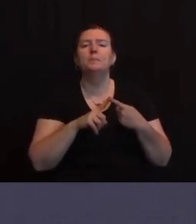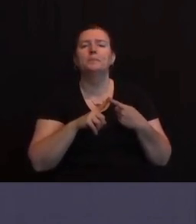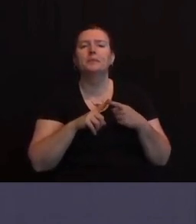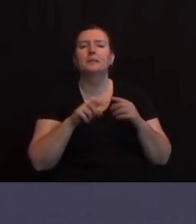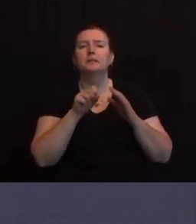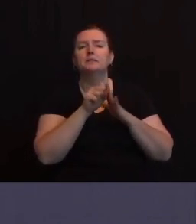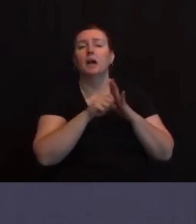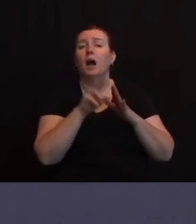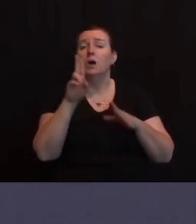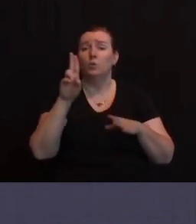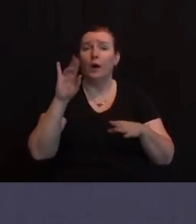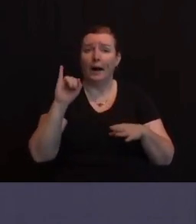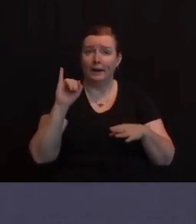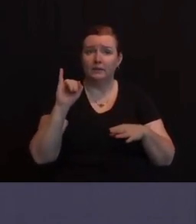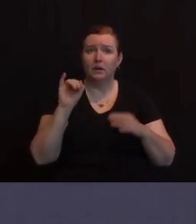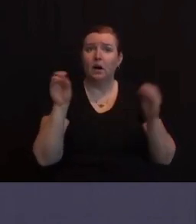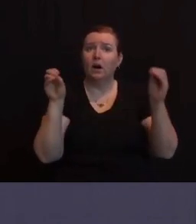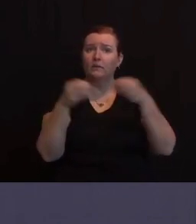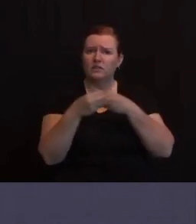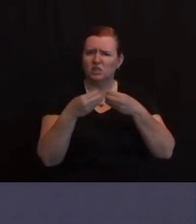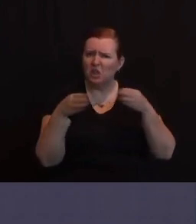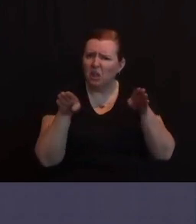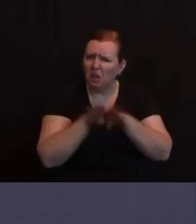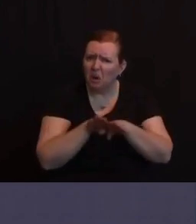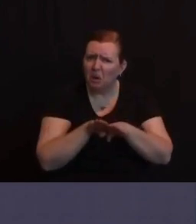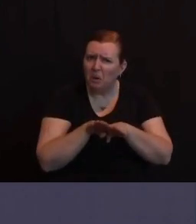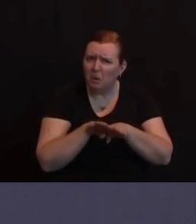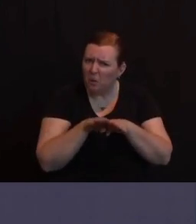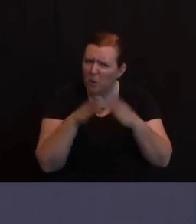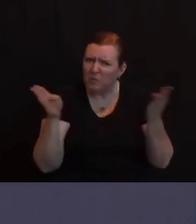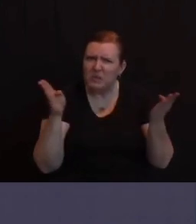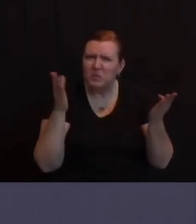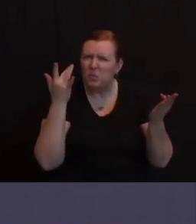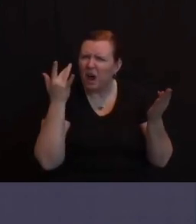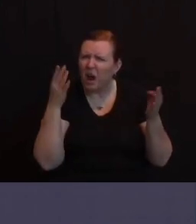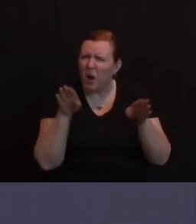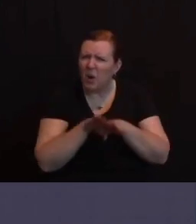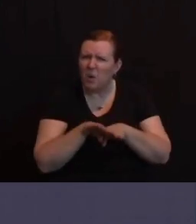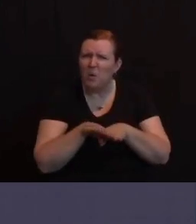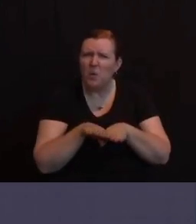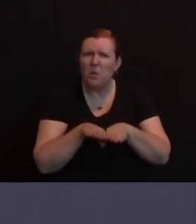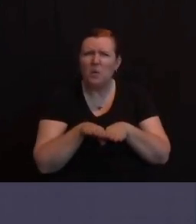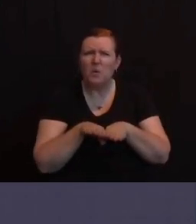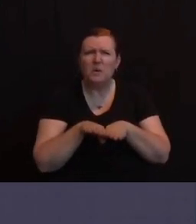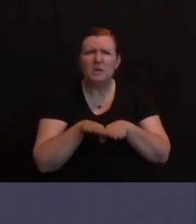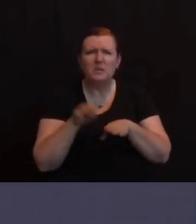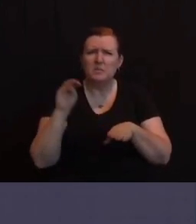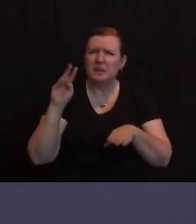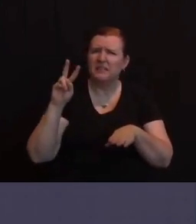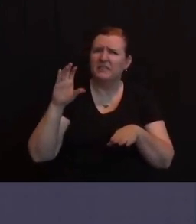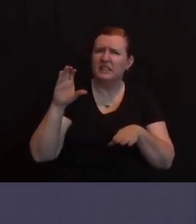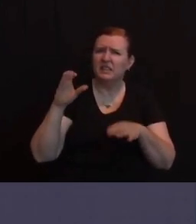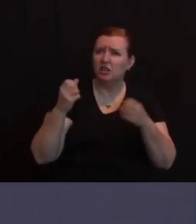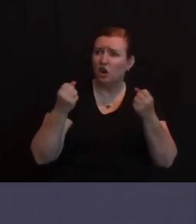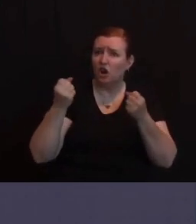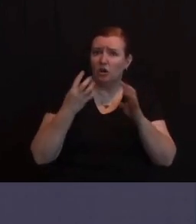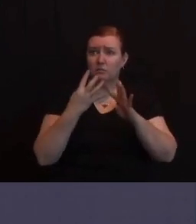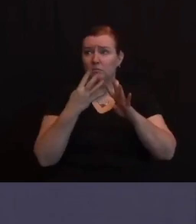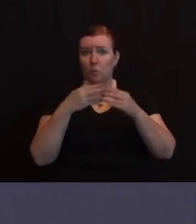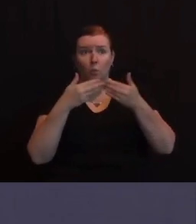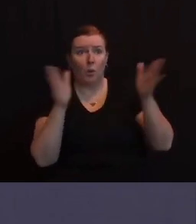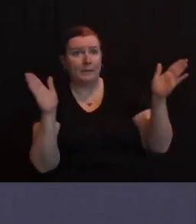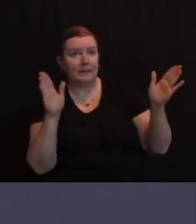unemployment offices for in-person appointments? Why are they still closed if agencies like the MVC have already opened? A couple